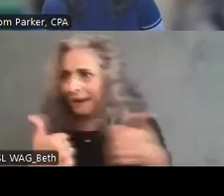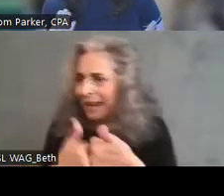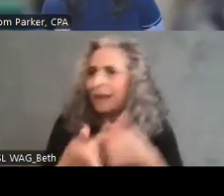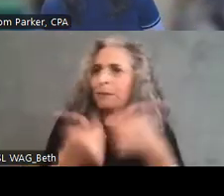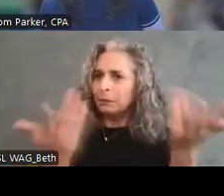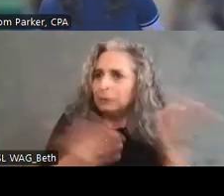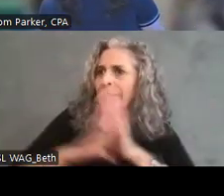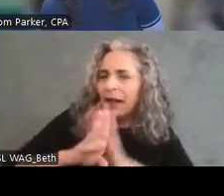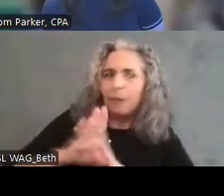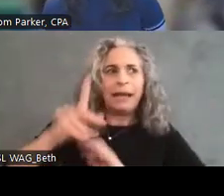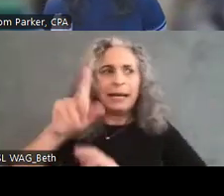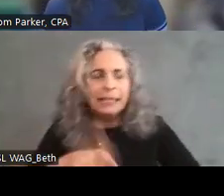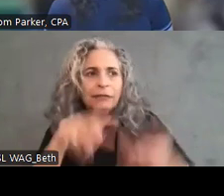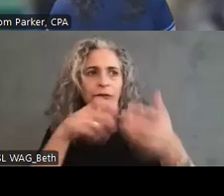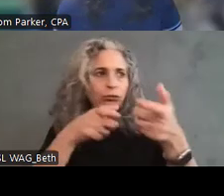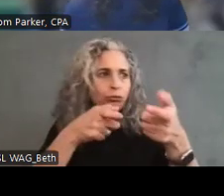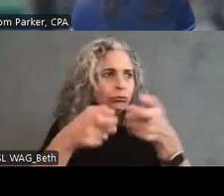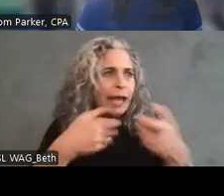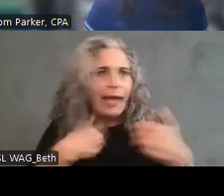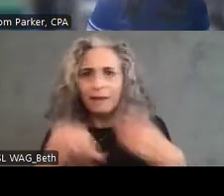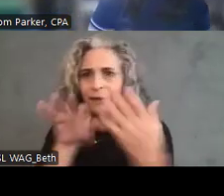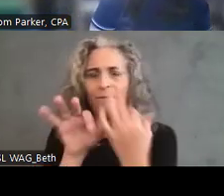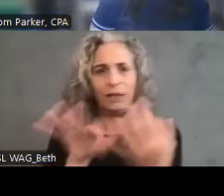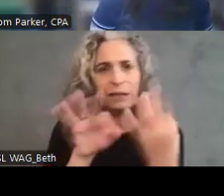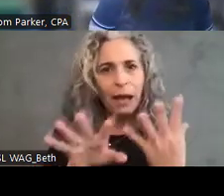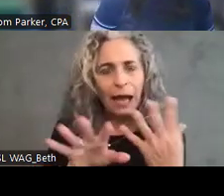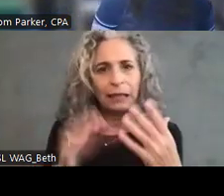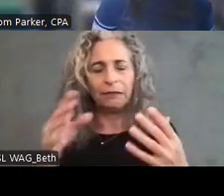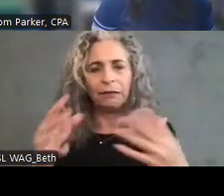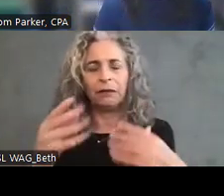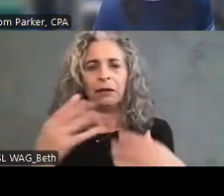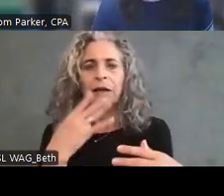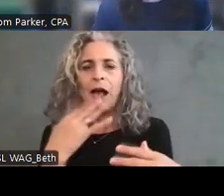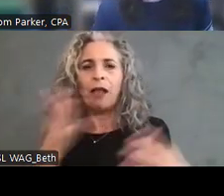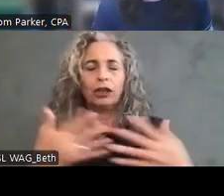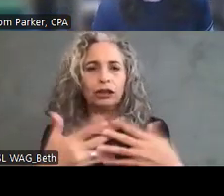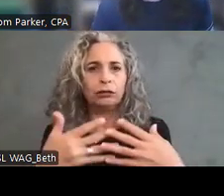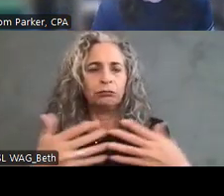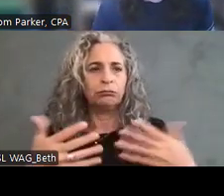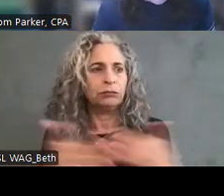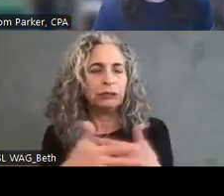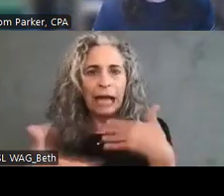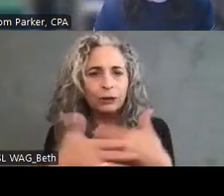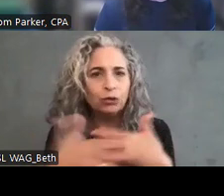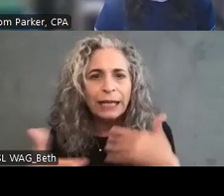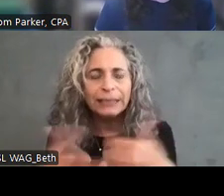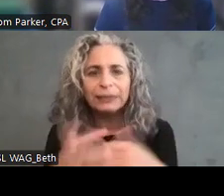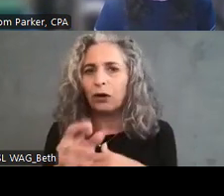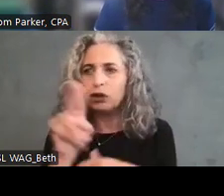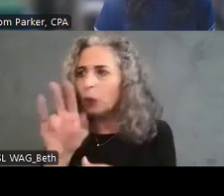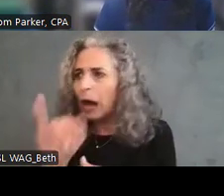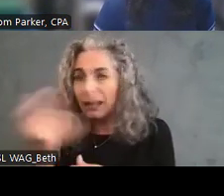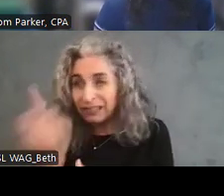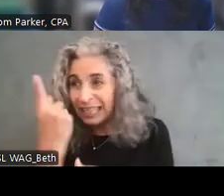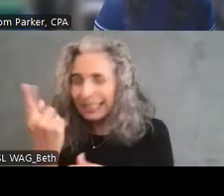need someone to review the controls or have a look. Is the contrast correct? Does the UI make sense? I guarantee you that people are